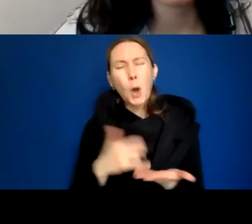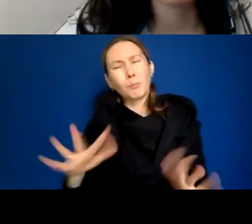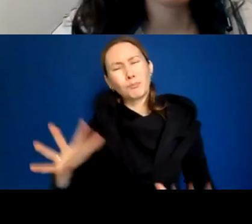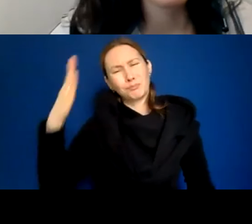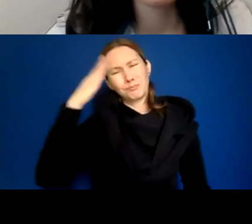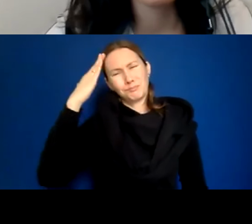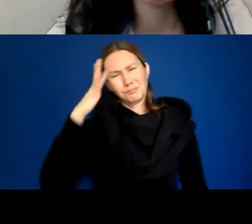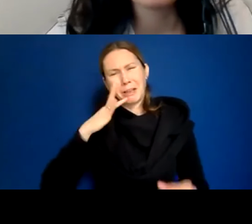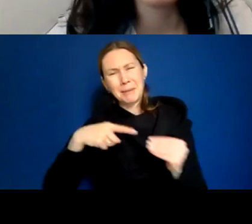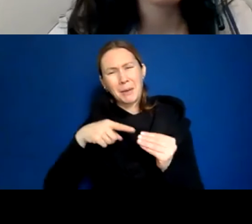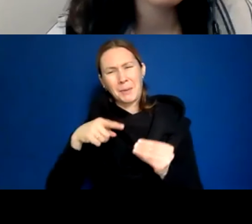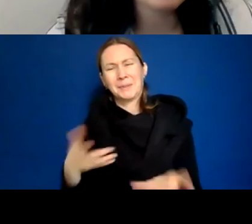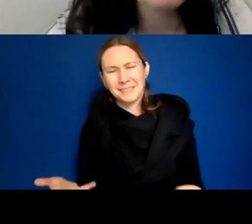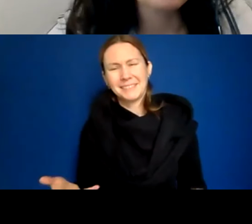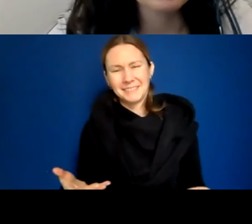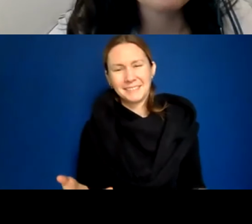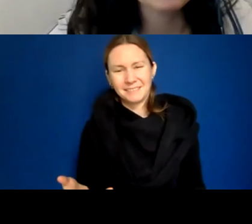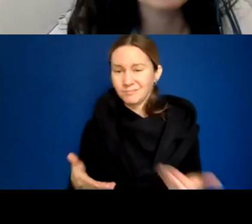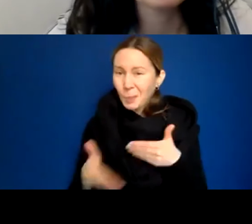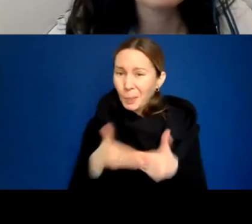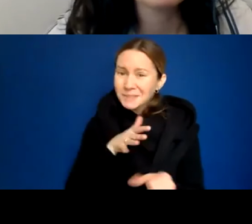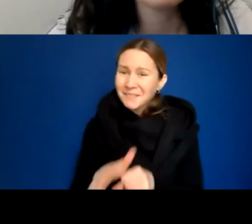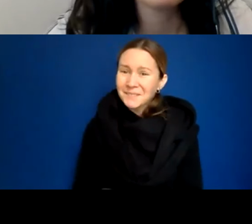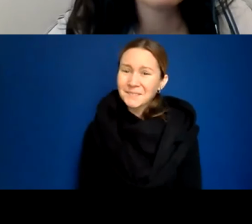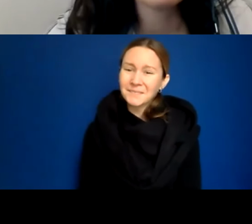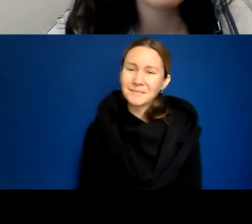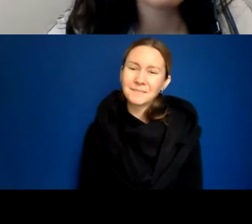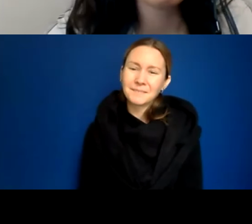about a pen or a pencil, and that's close enough.